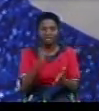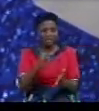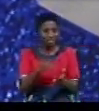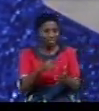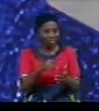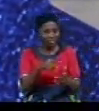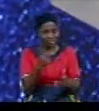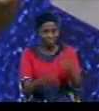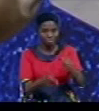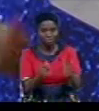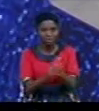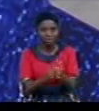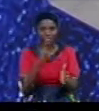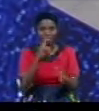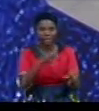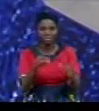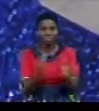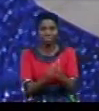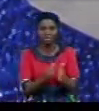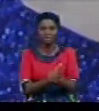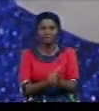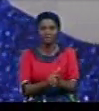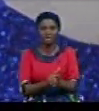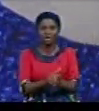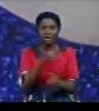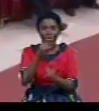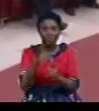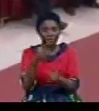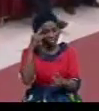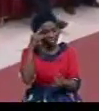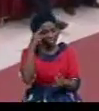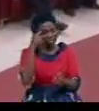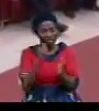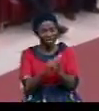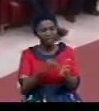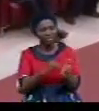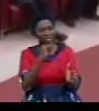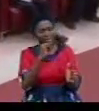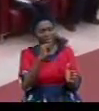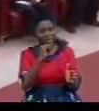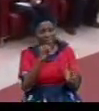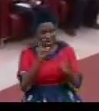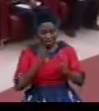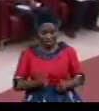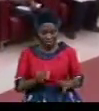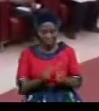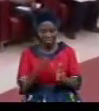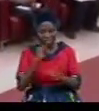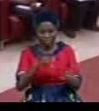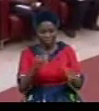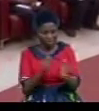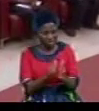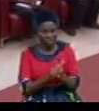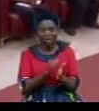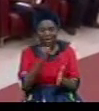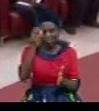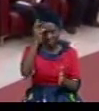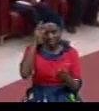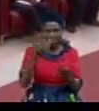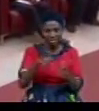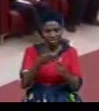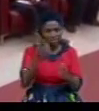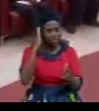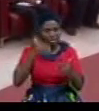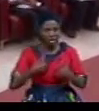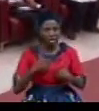being it's not Satan you have the victory all through your life there'll be more than a conqueror in